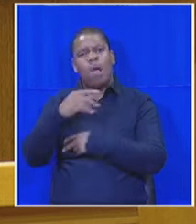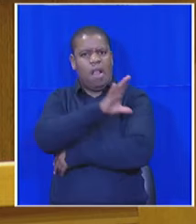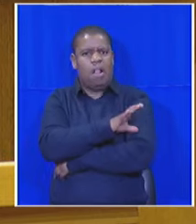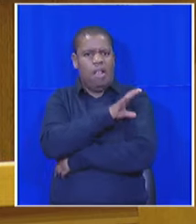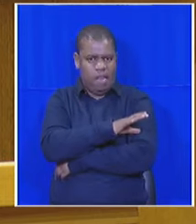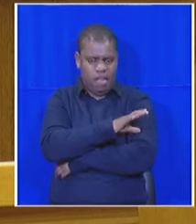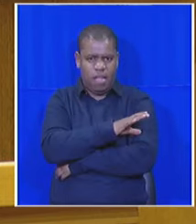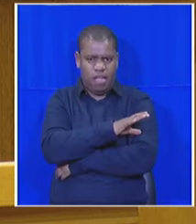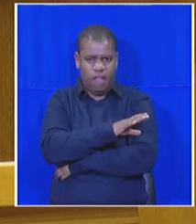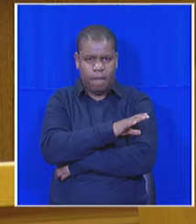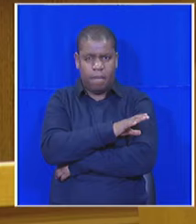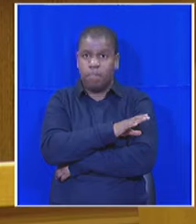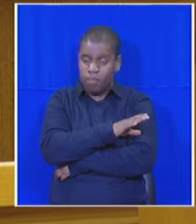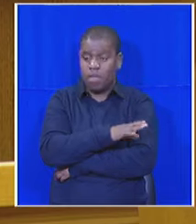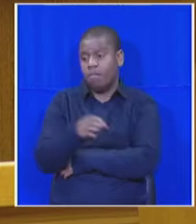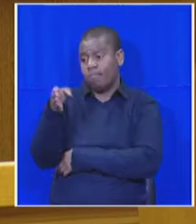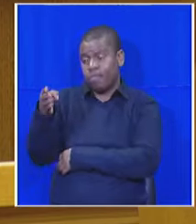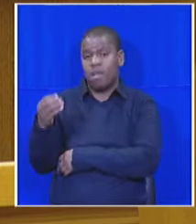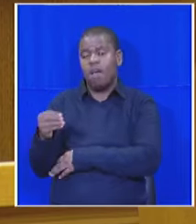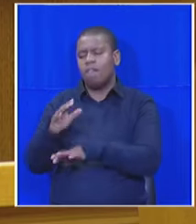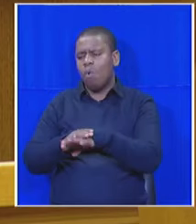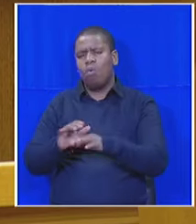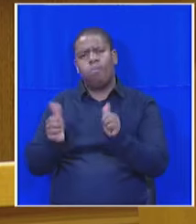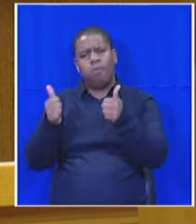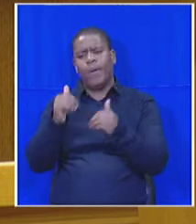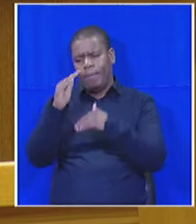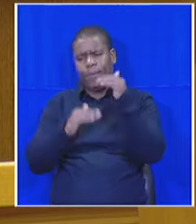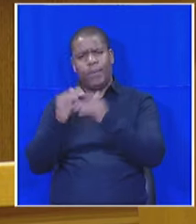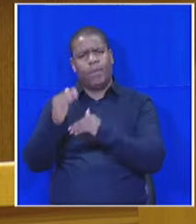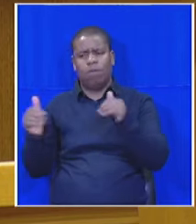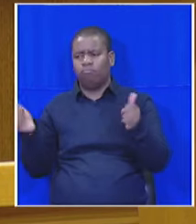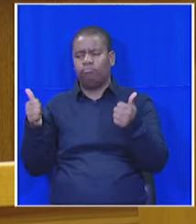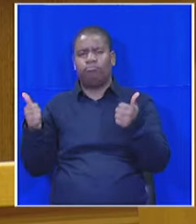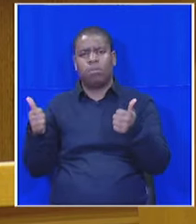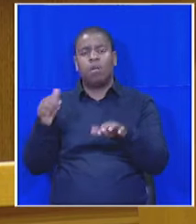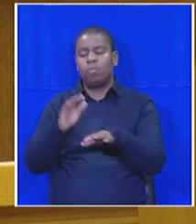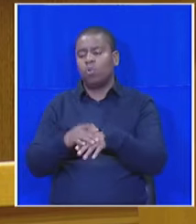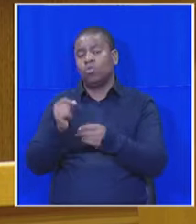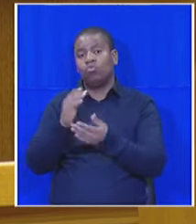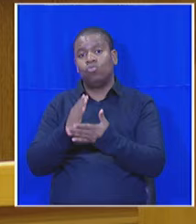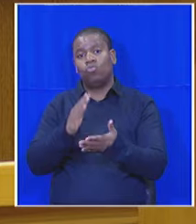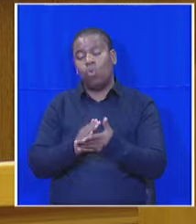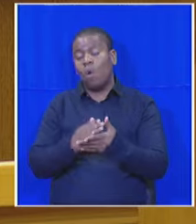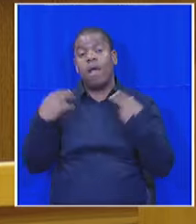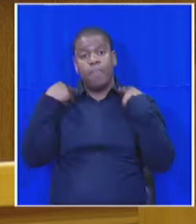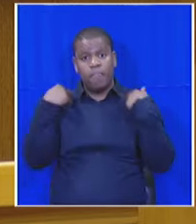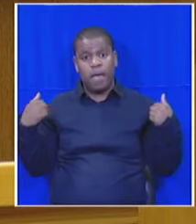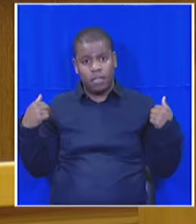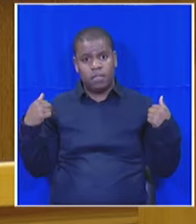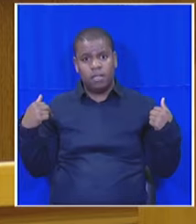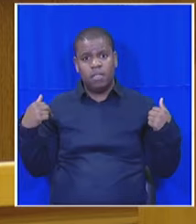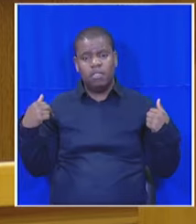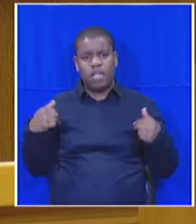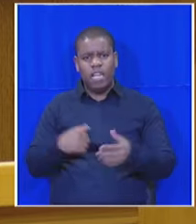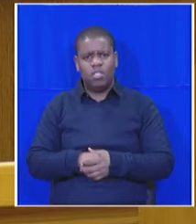Yakhe i-institutions zokuqiniseka into yoba amanesi aqeqeshwa ngokufanelekileyo.